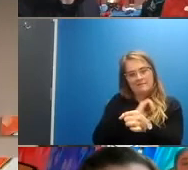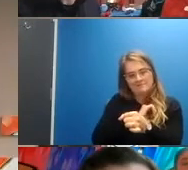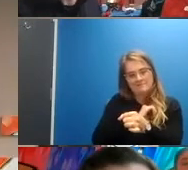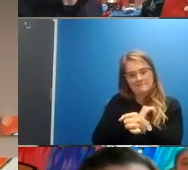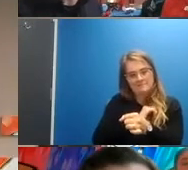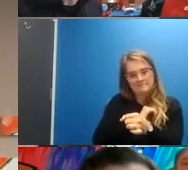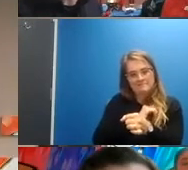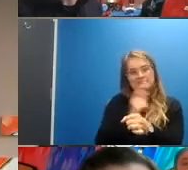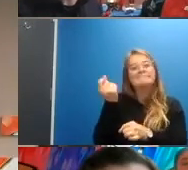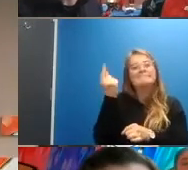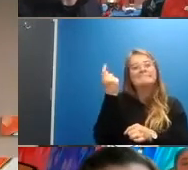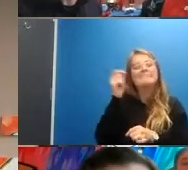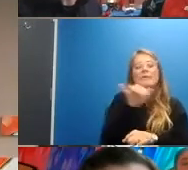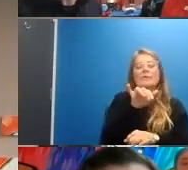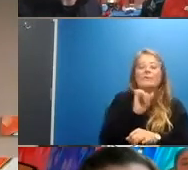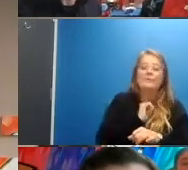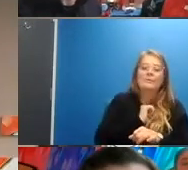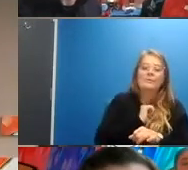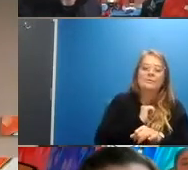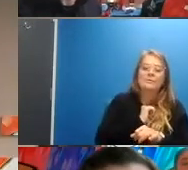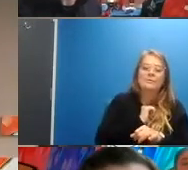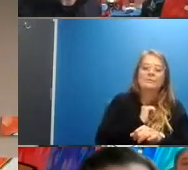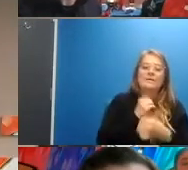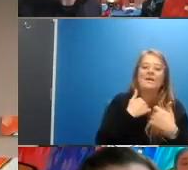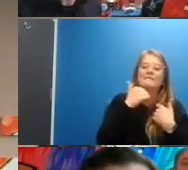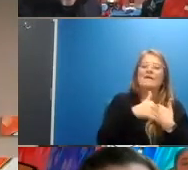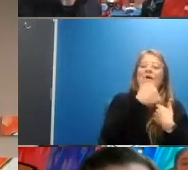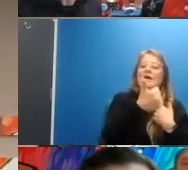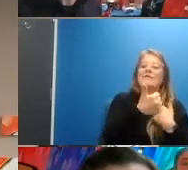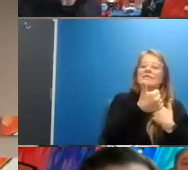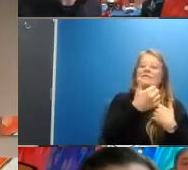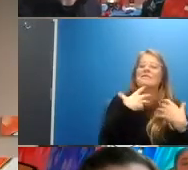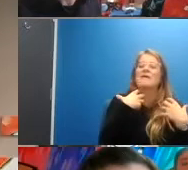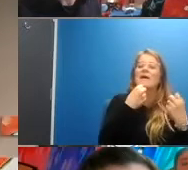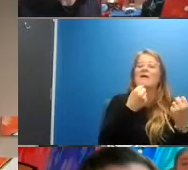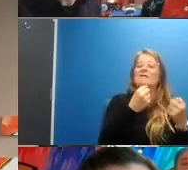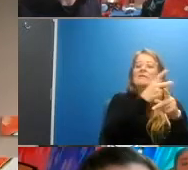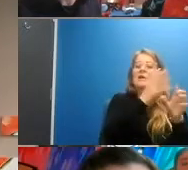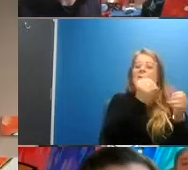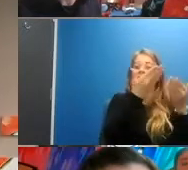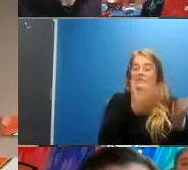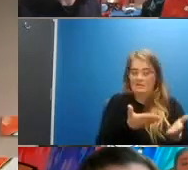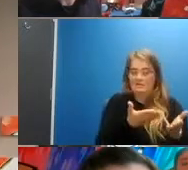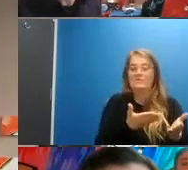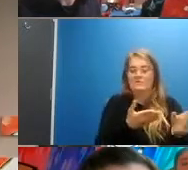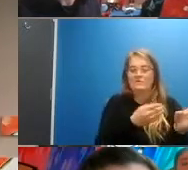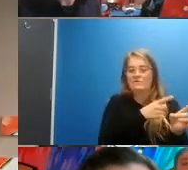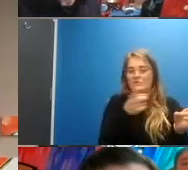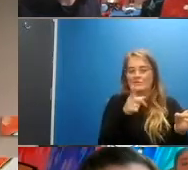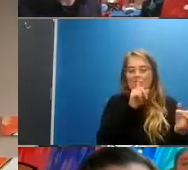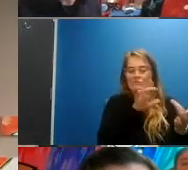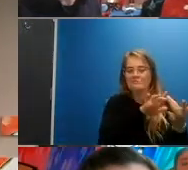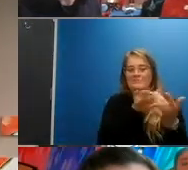also we also work with a lot of other healthcare providers that serve this team, and I just want to give a shout out to